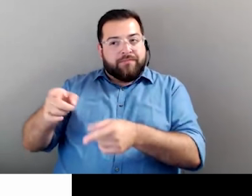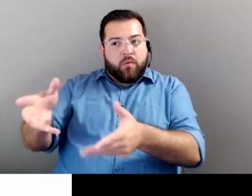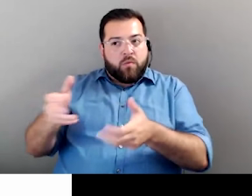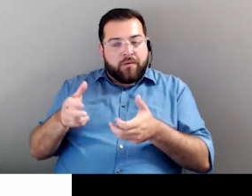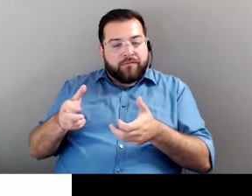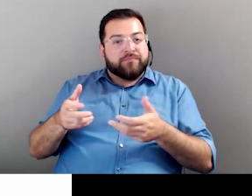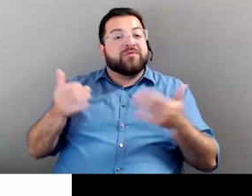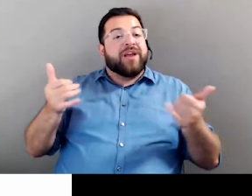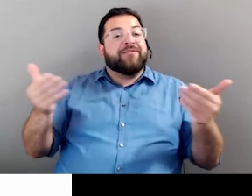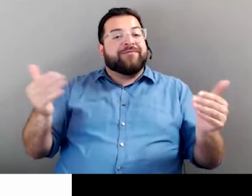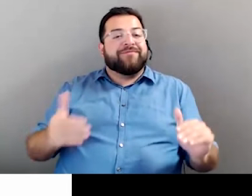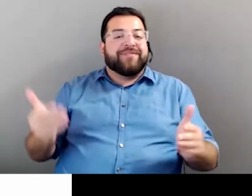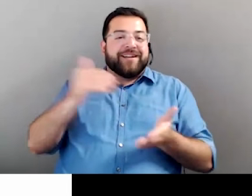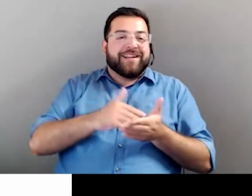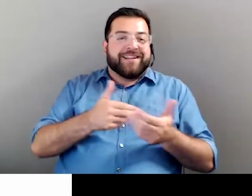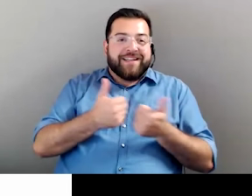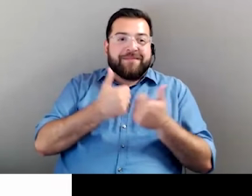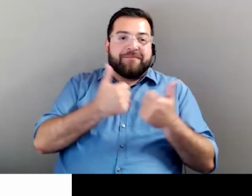of true and false.